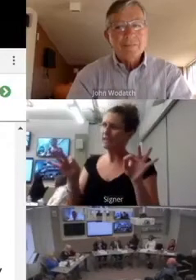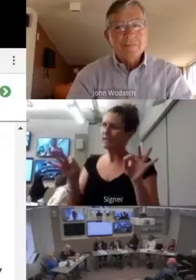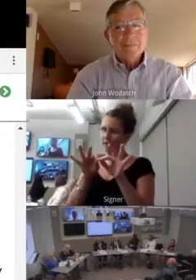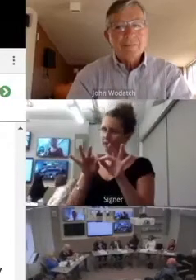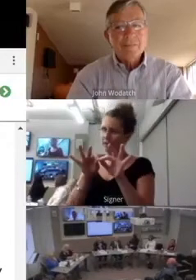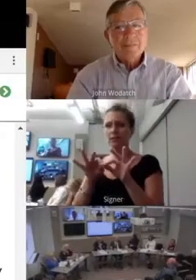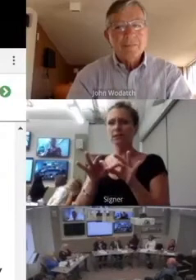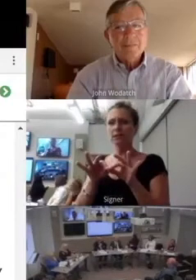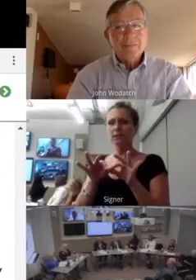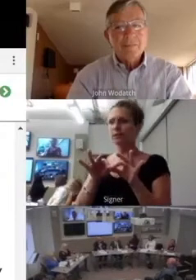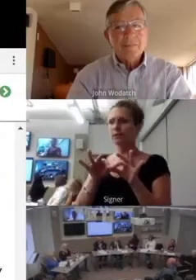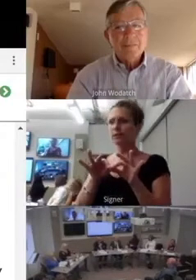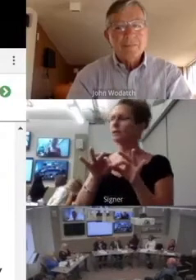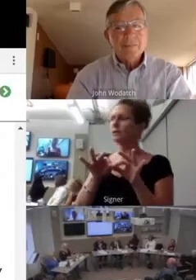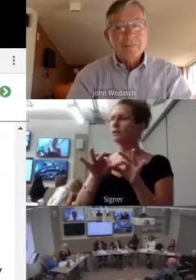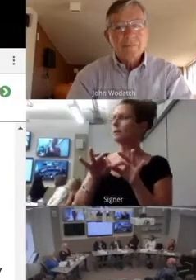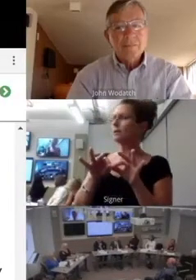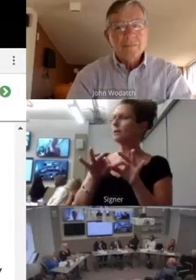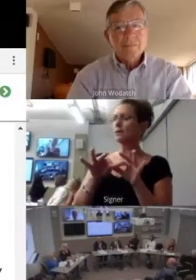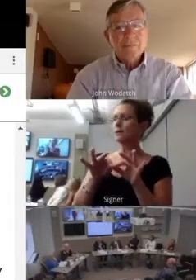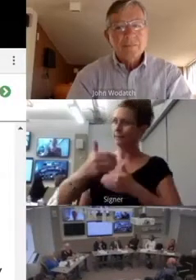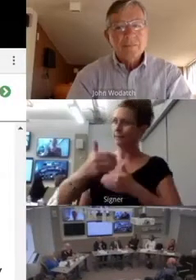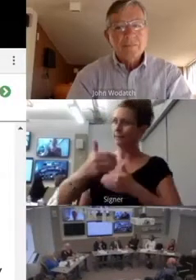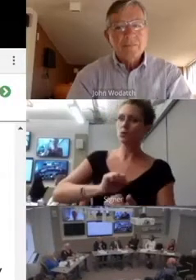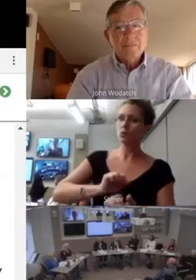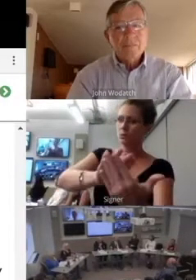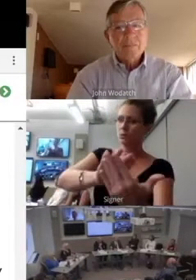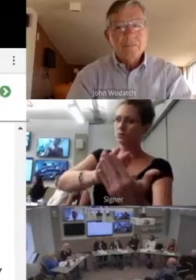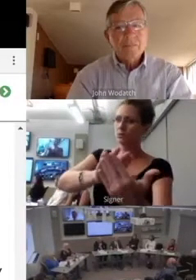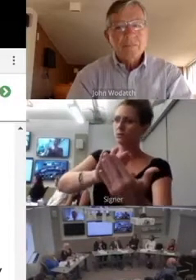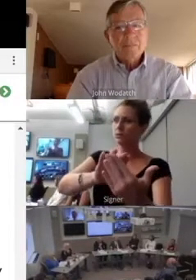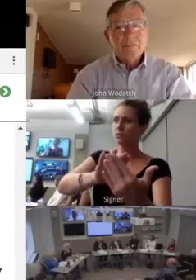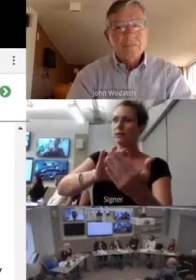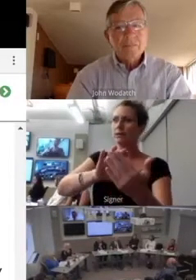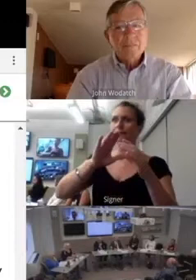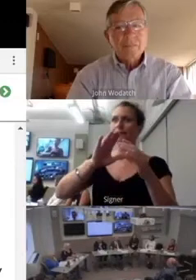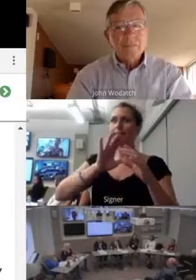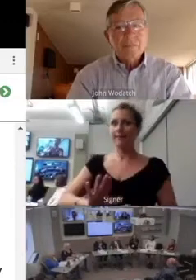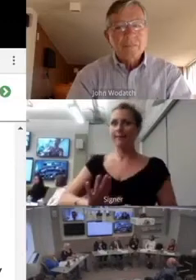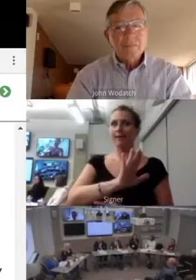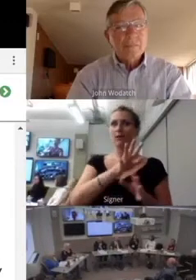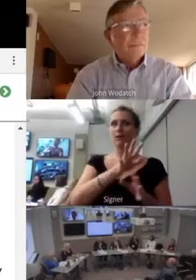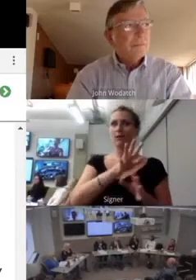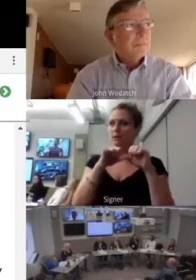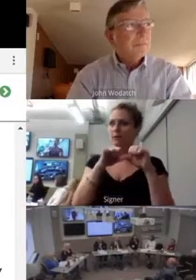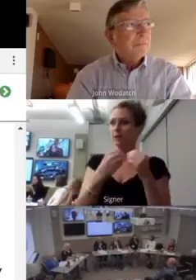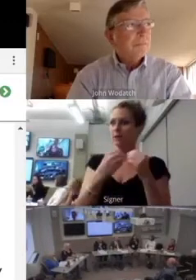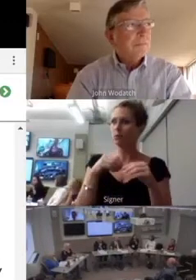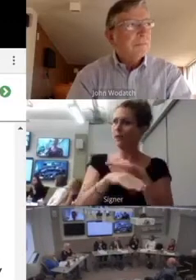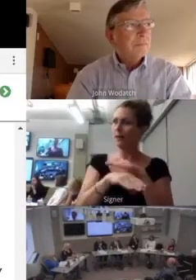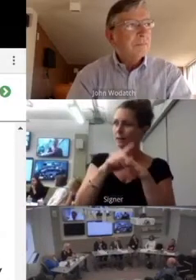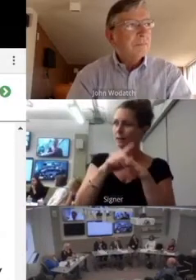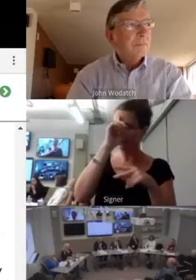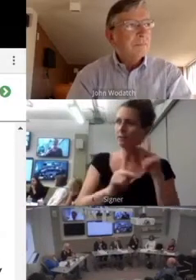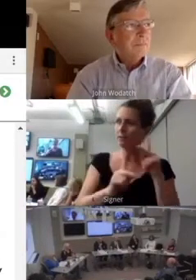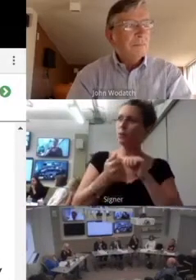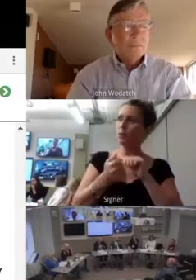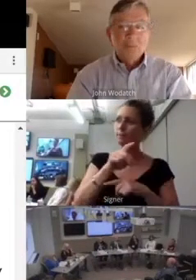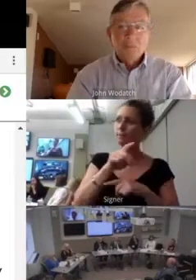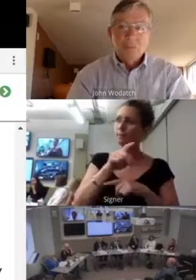steps in moving forward to make their society more accessible for people with disabilities. And indeed, we are